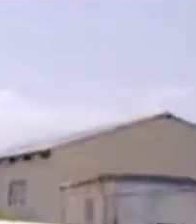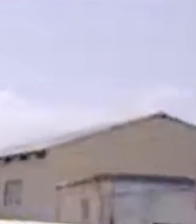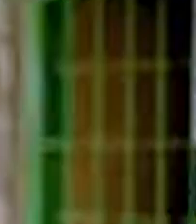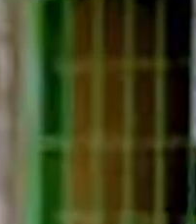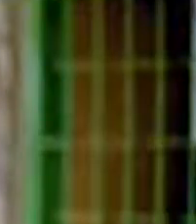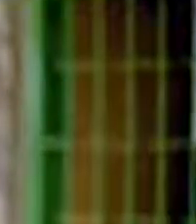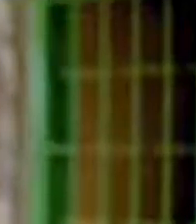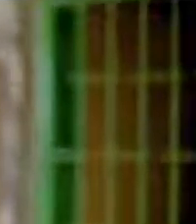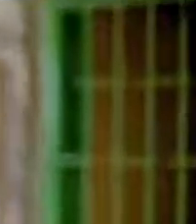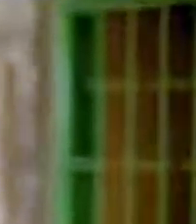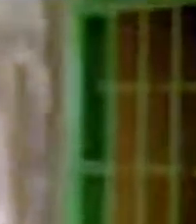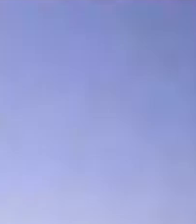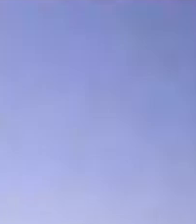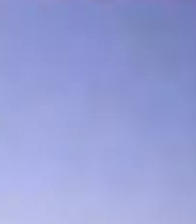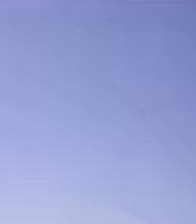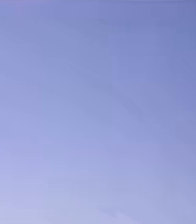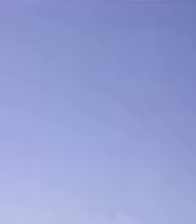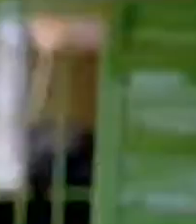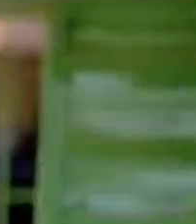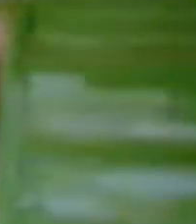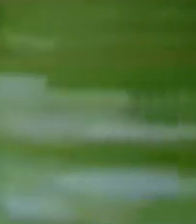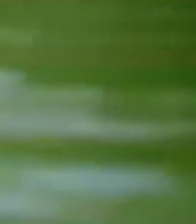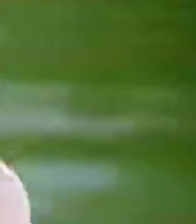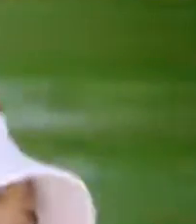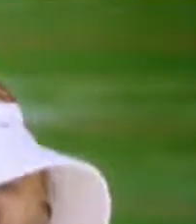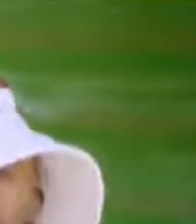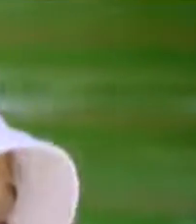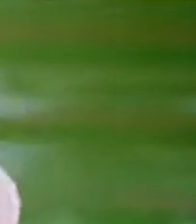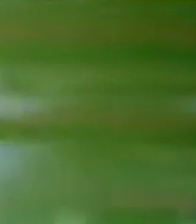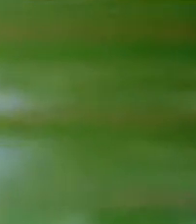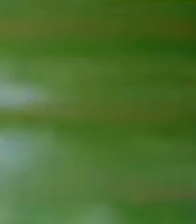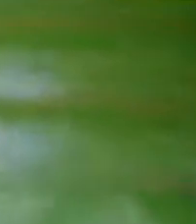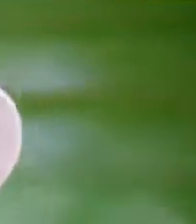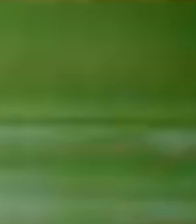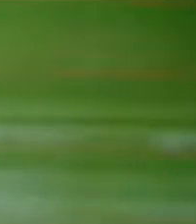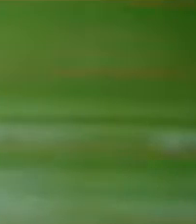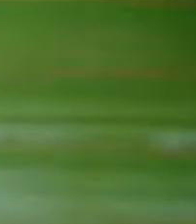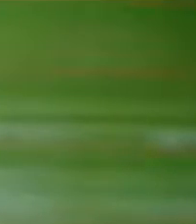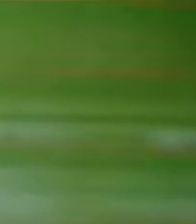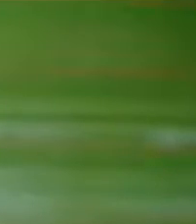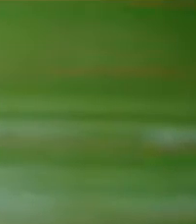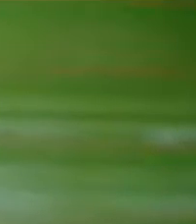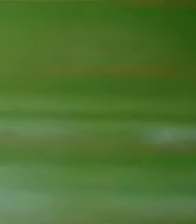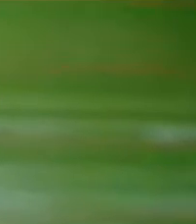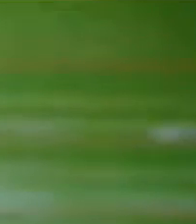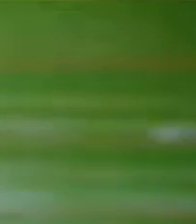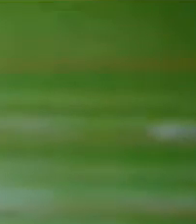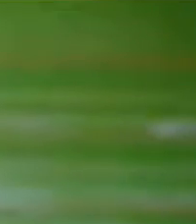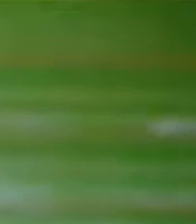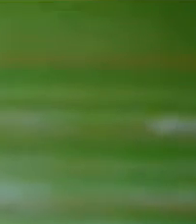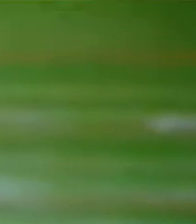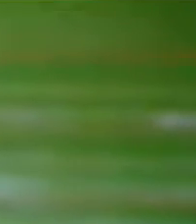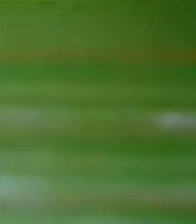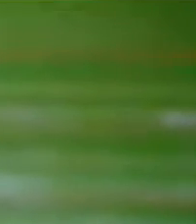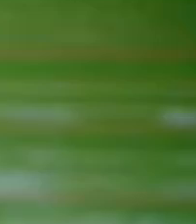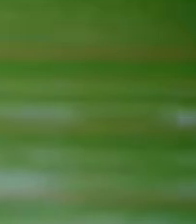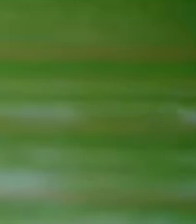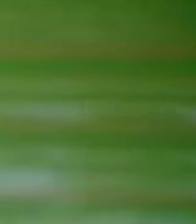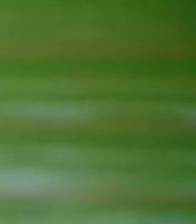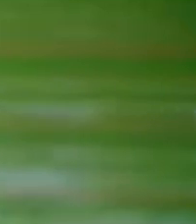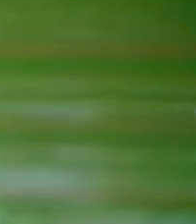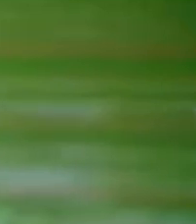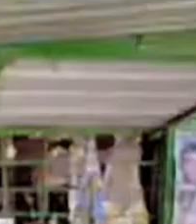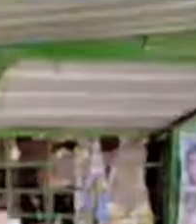Mexico Kapena varia fimbo Hate to pay Work hard and play hard Kakuno blue Hopiti rocket down